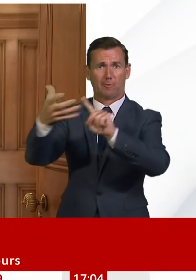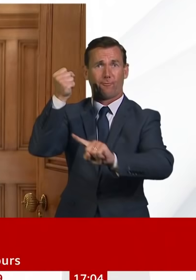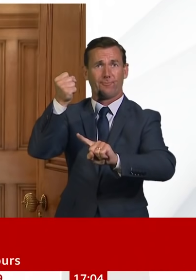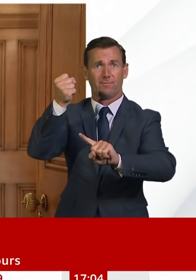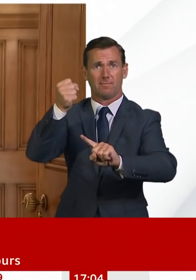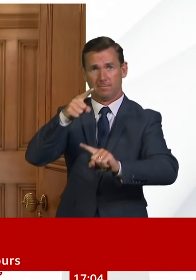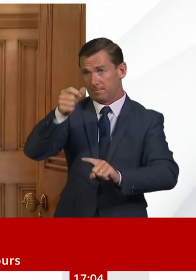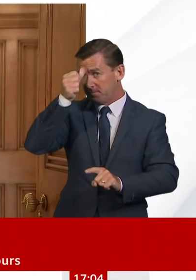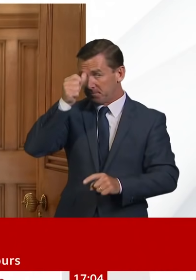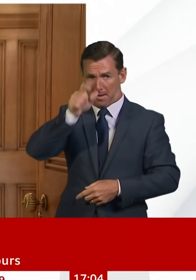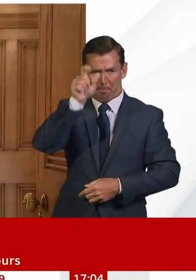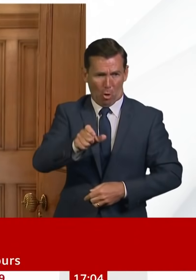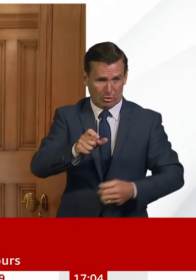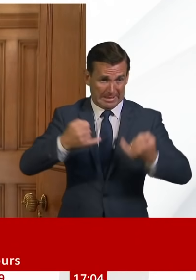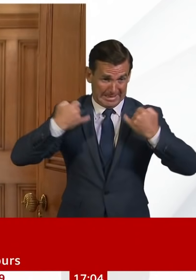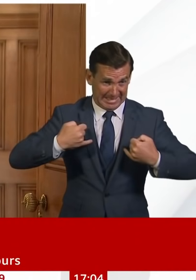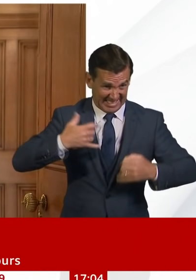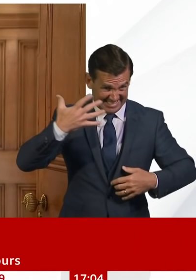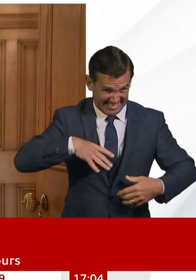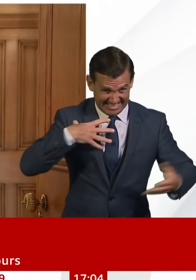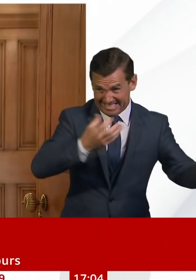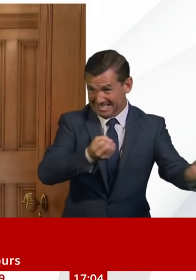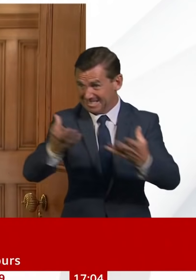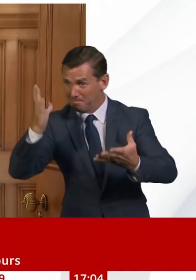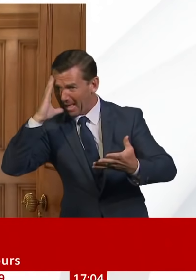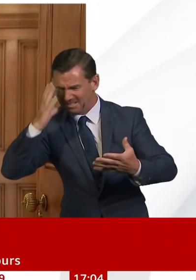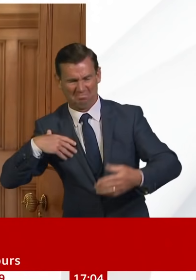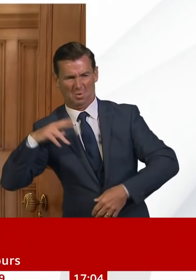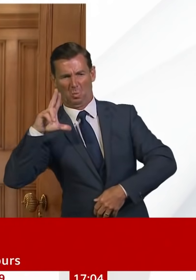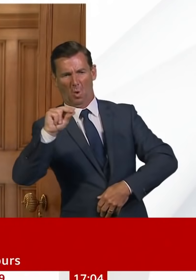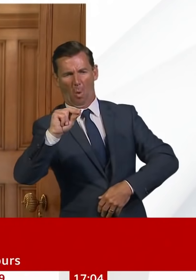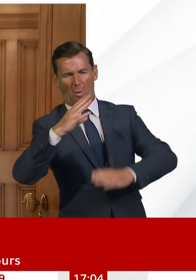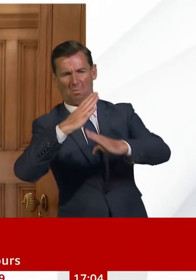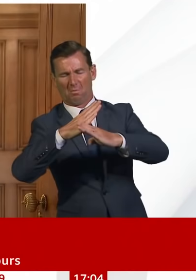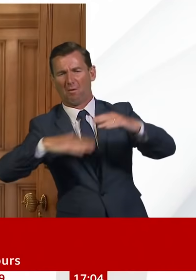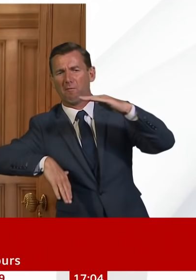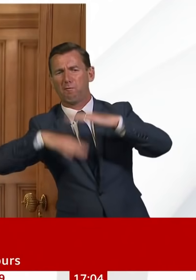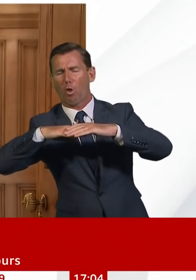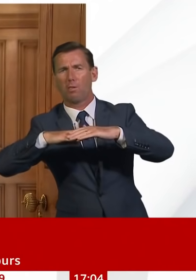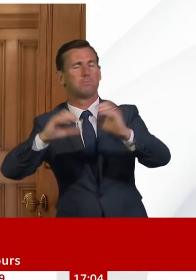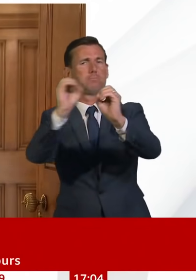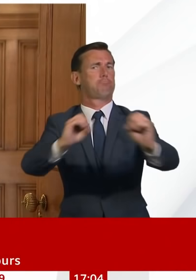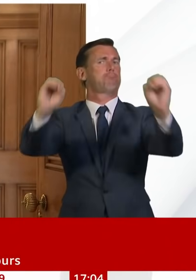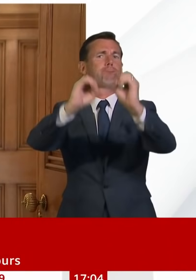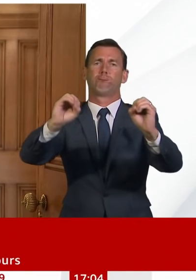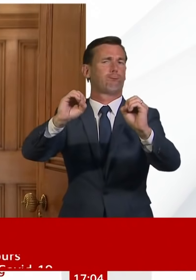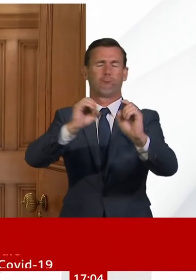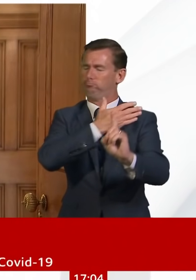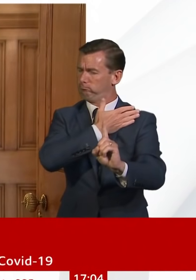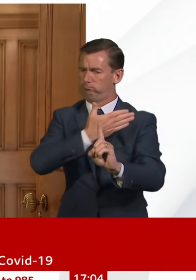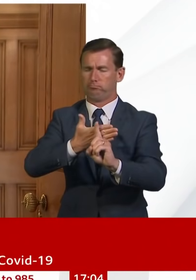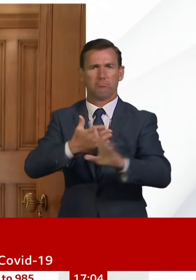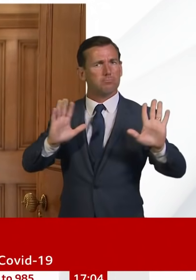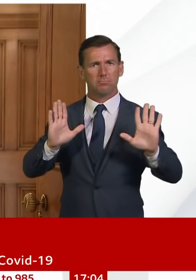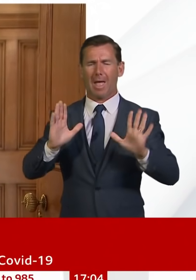anyone who could benefit from critical care been denied that care because there weren't enough staff or